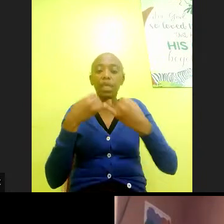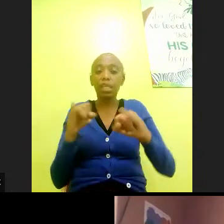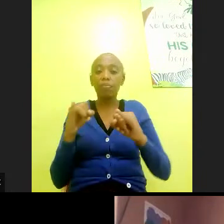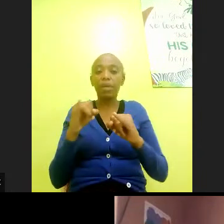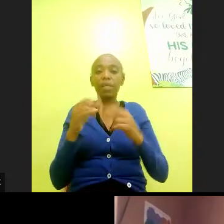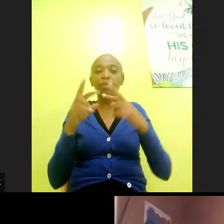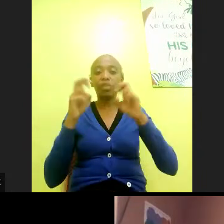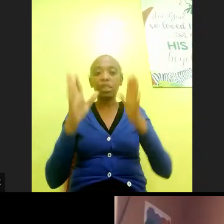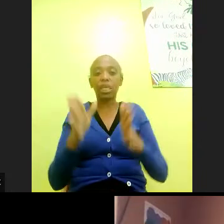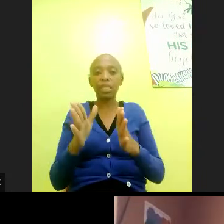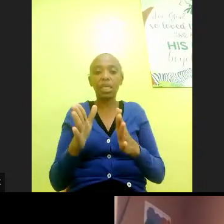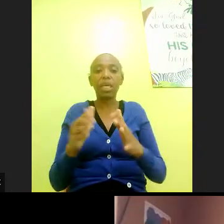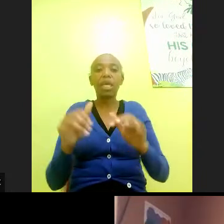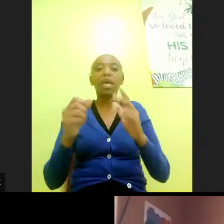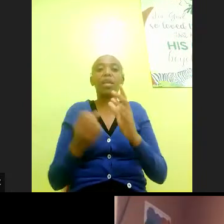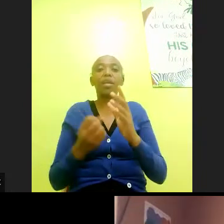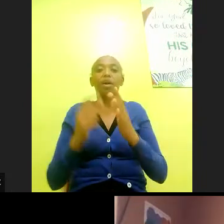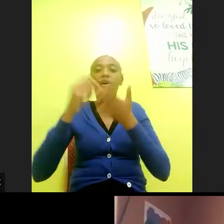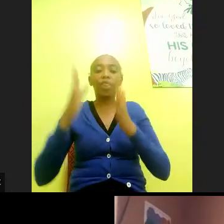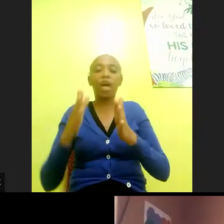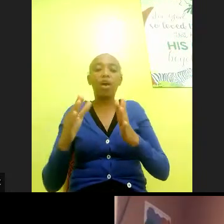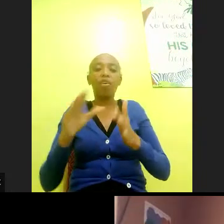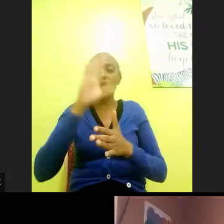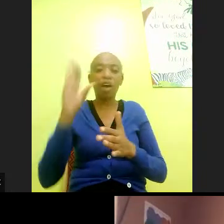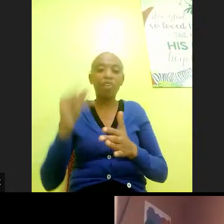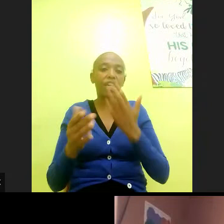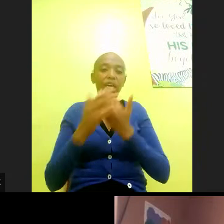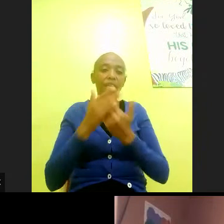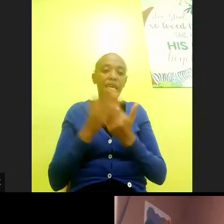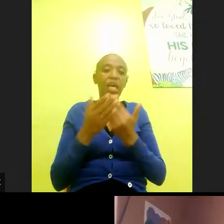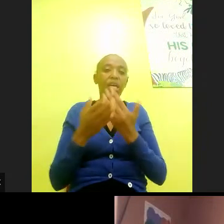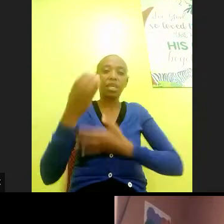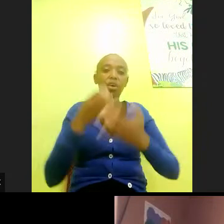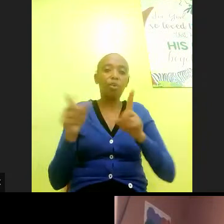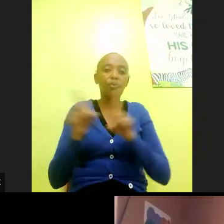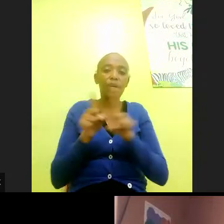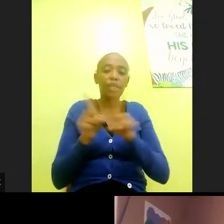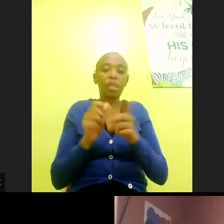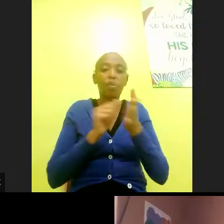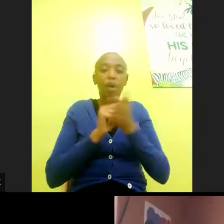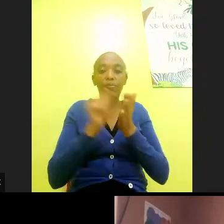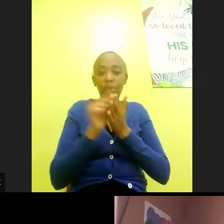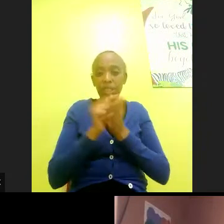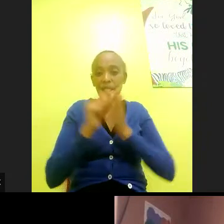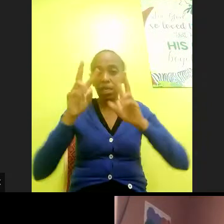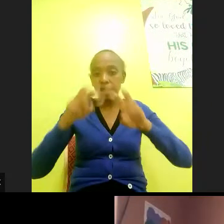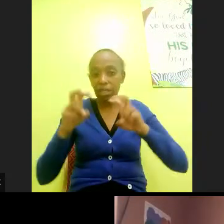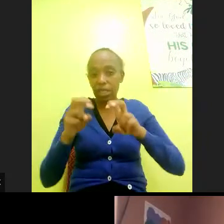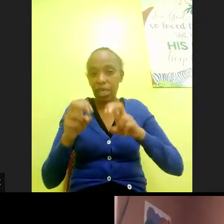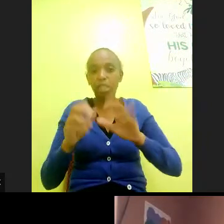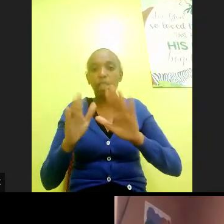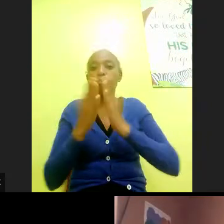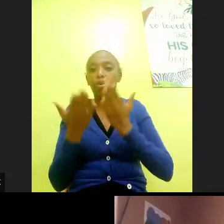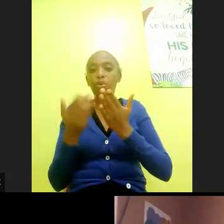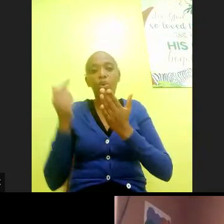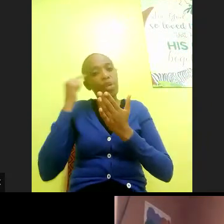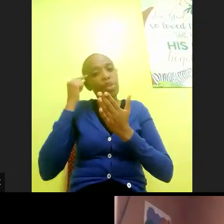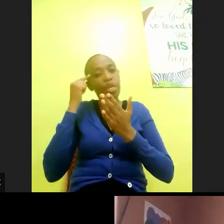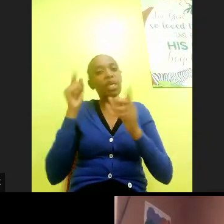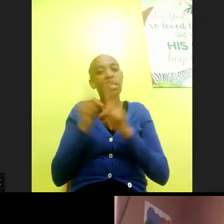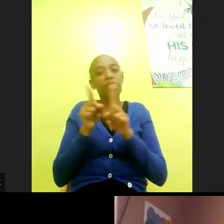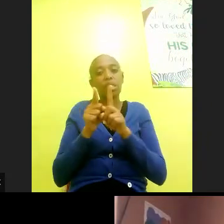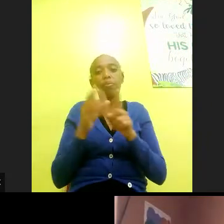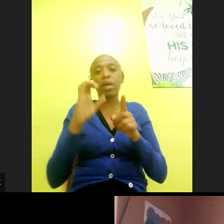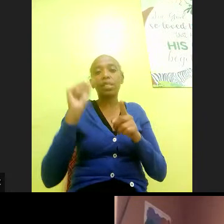and author of the Africa Care Economy Index. She has also published the research monograph, Rethinking an Equal Exchange,